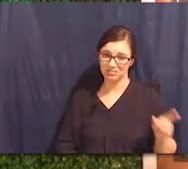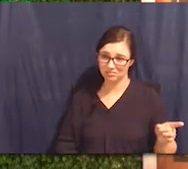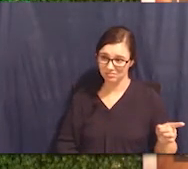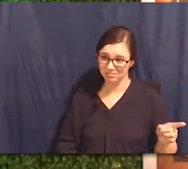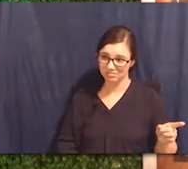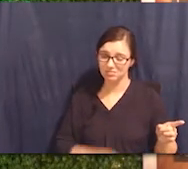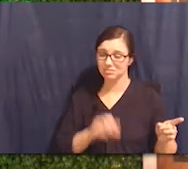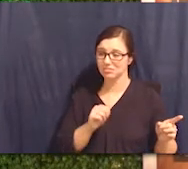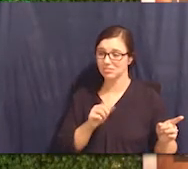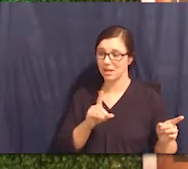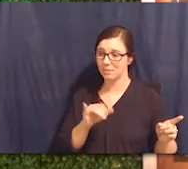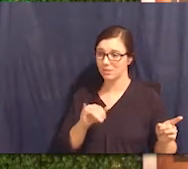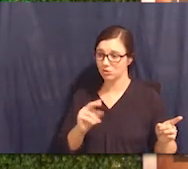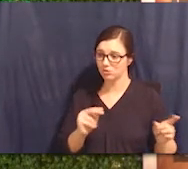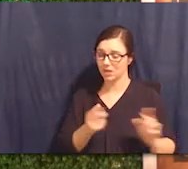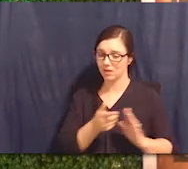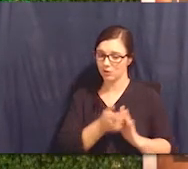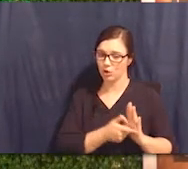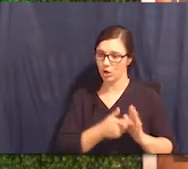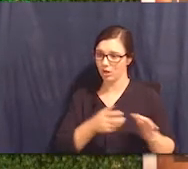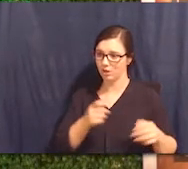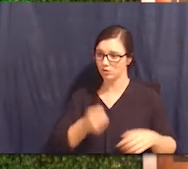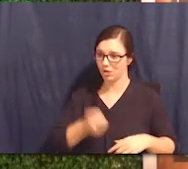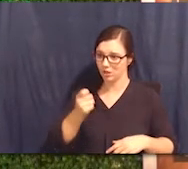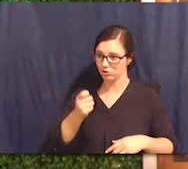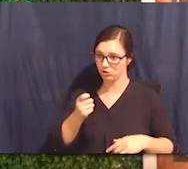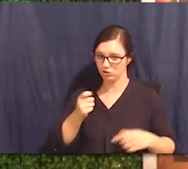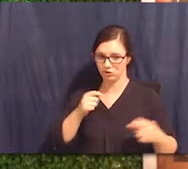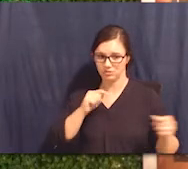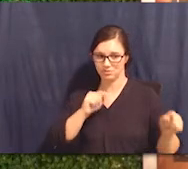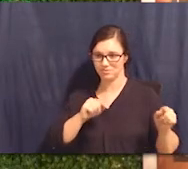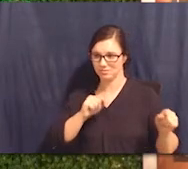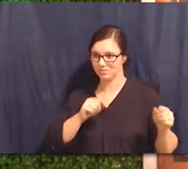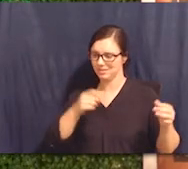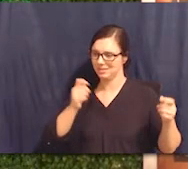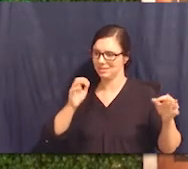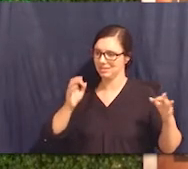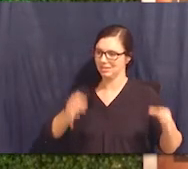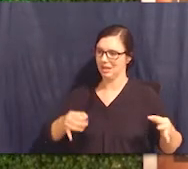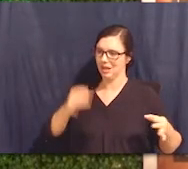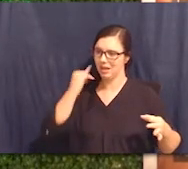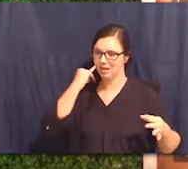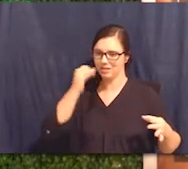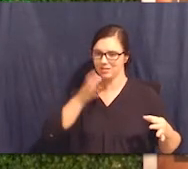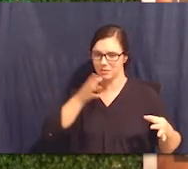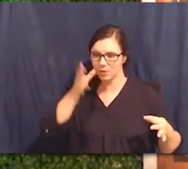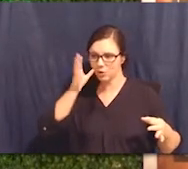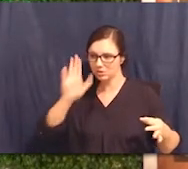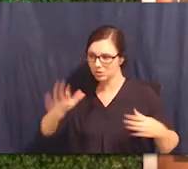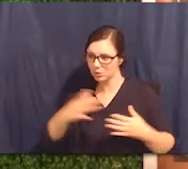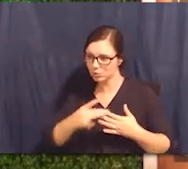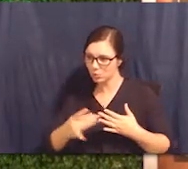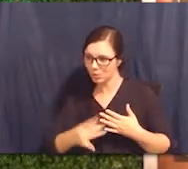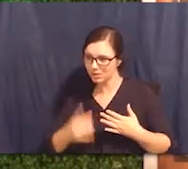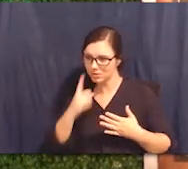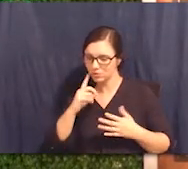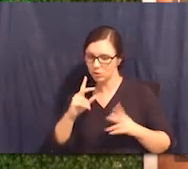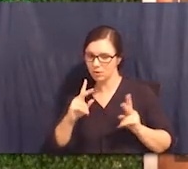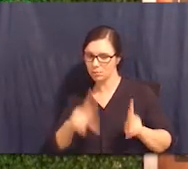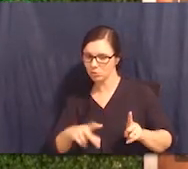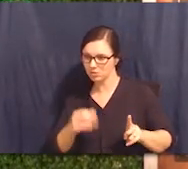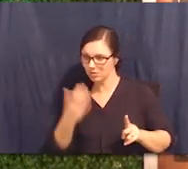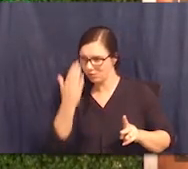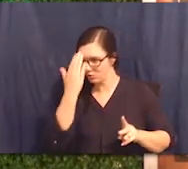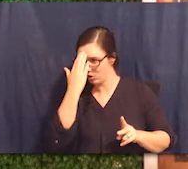and the administrative law judge who decide if the parent's choice for a person